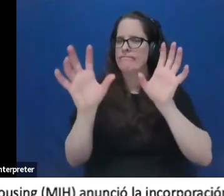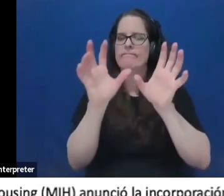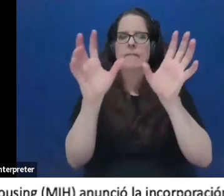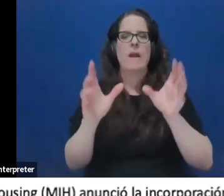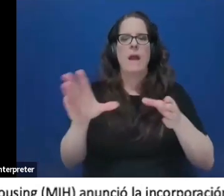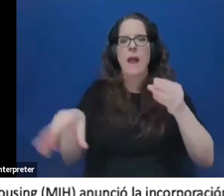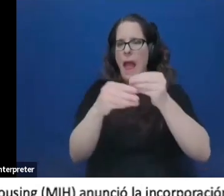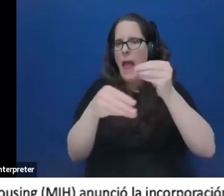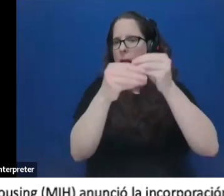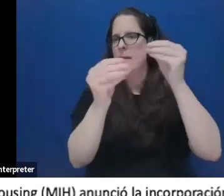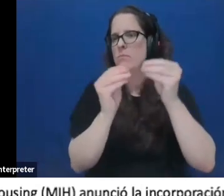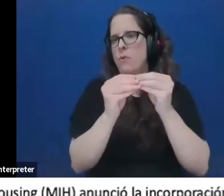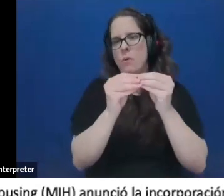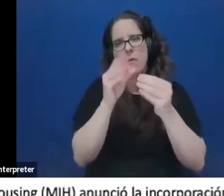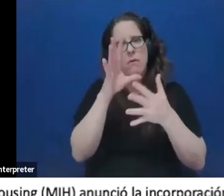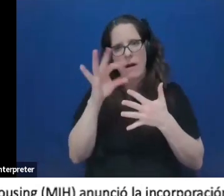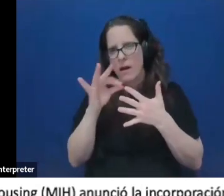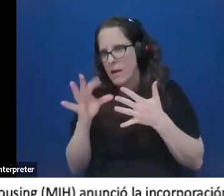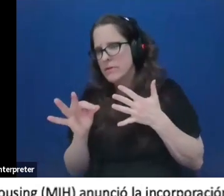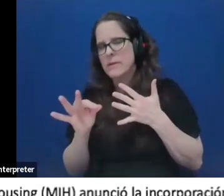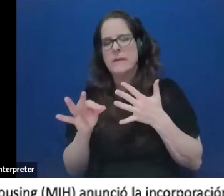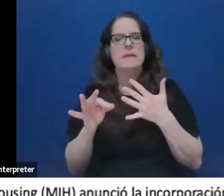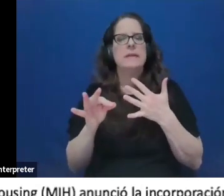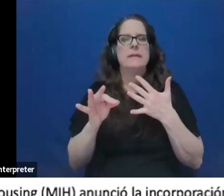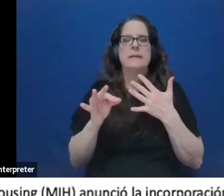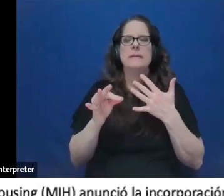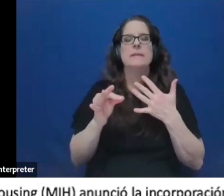options on there to find, and it's really